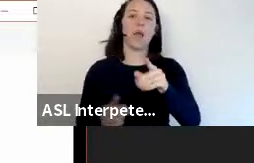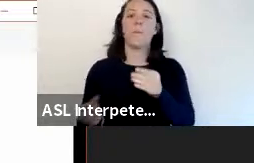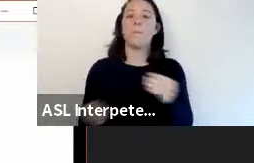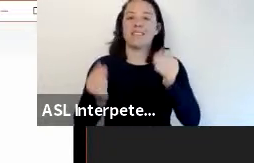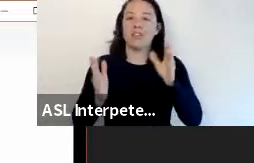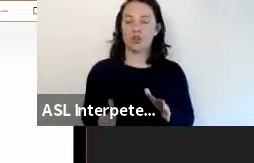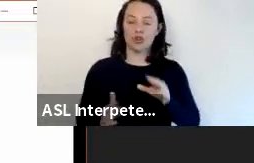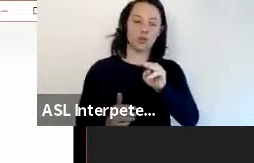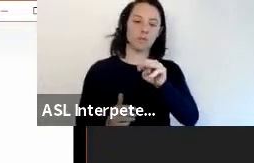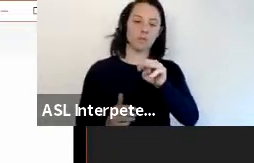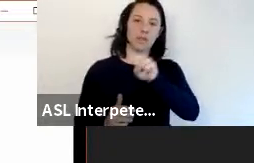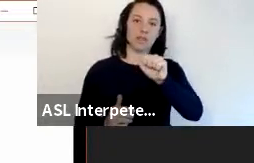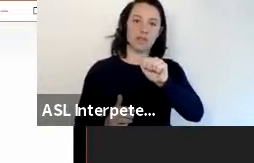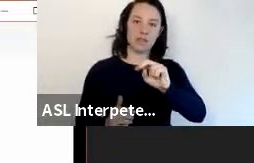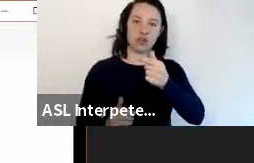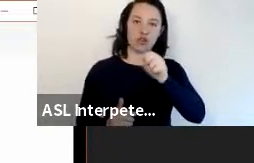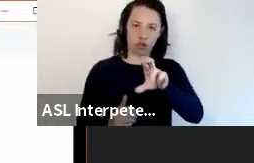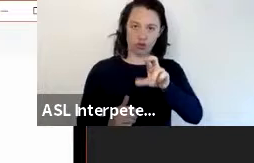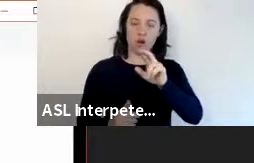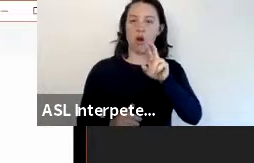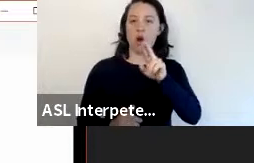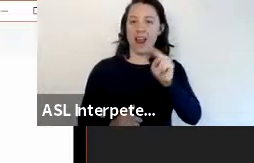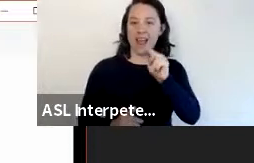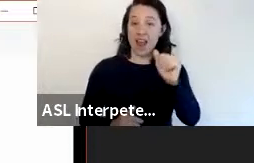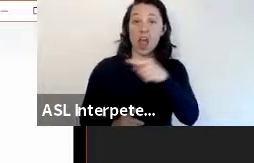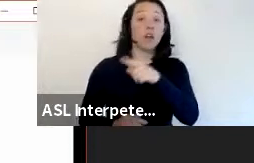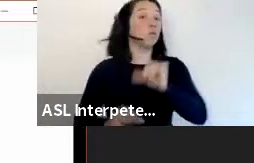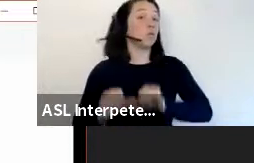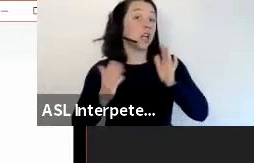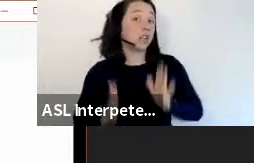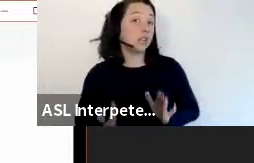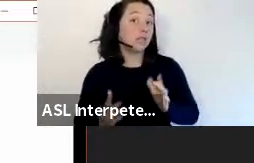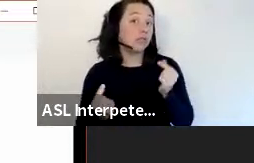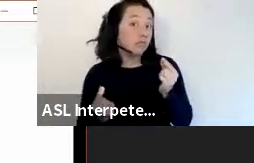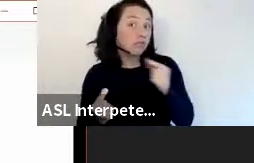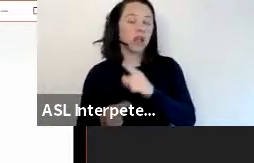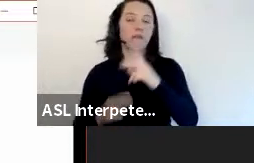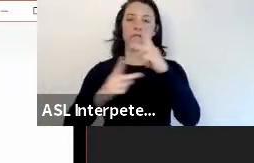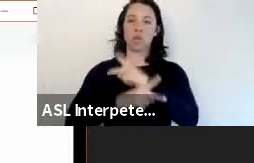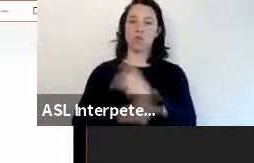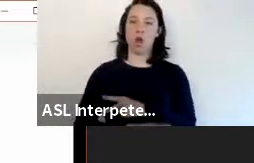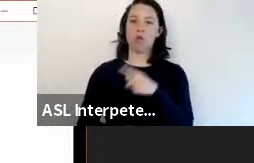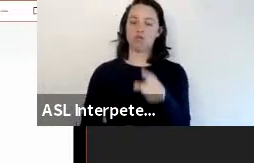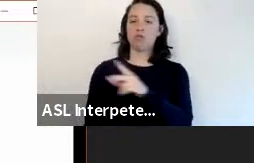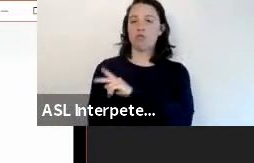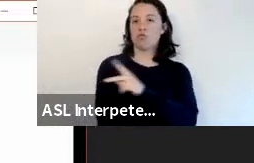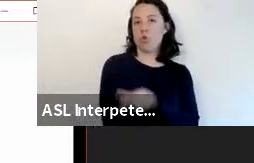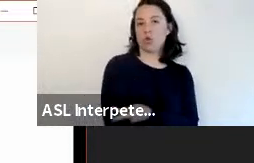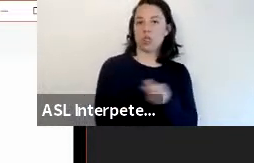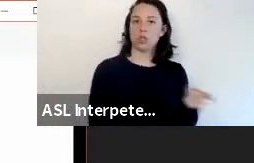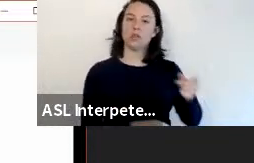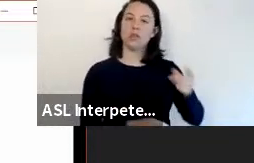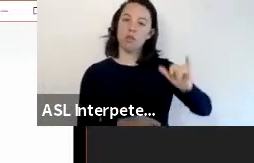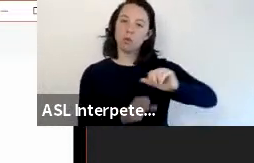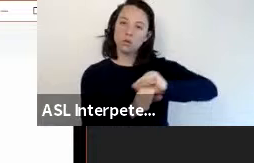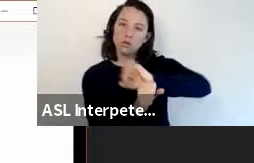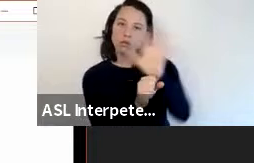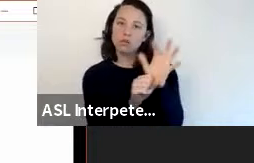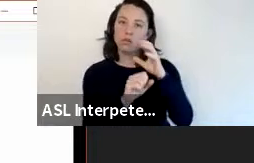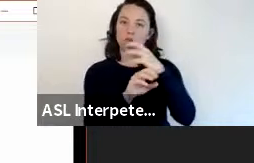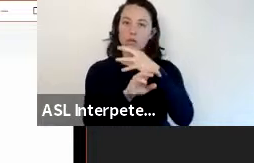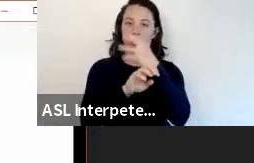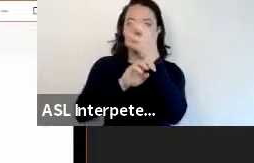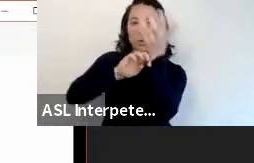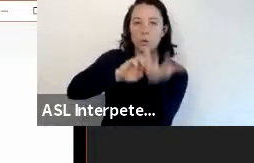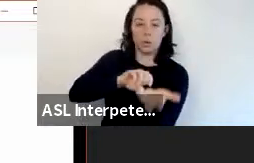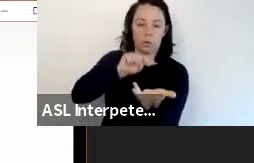is they figured out the proteins, the corona proteins, those spike proteins on the